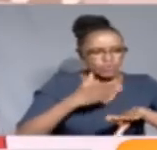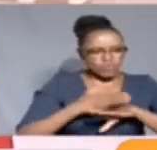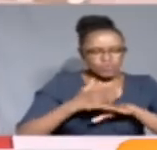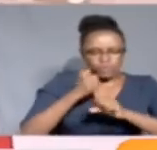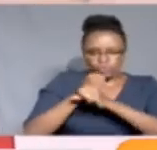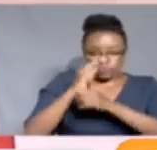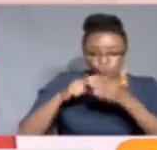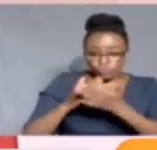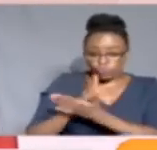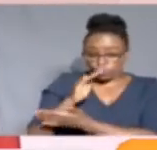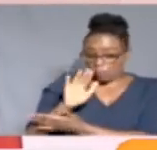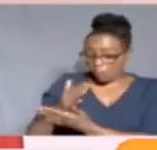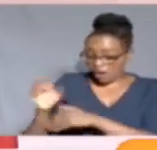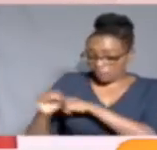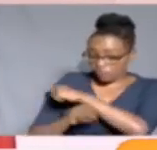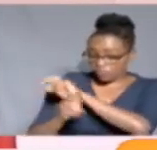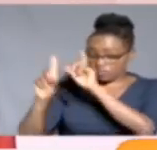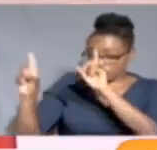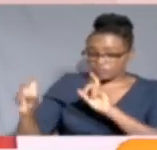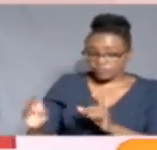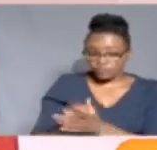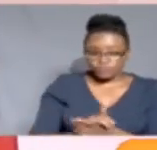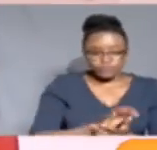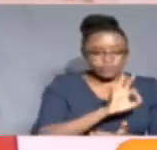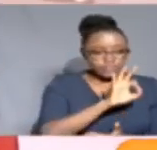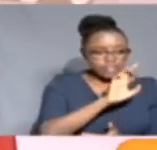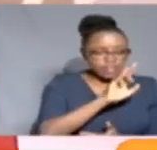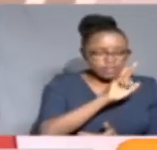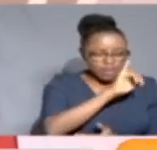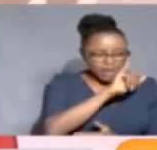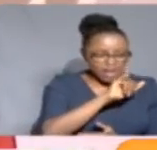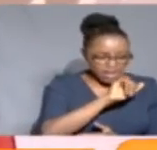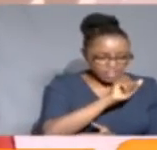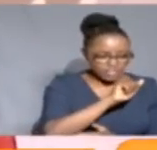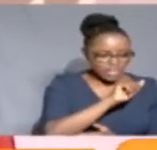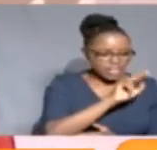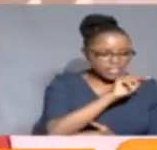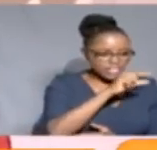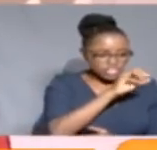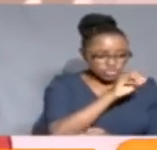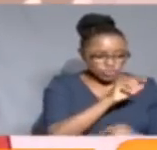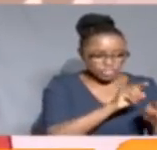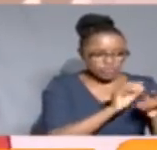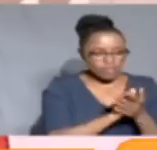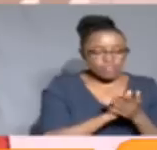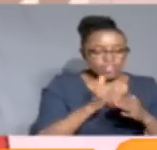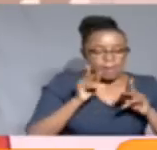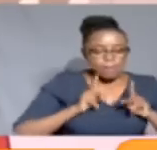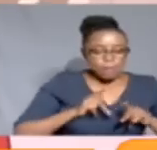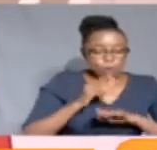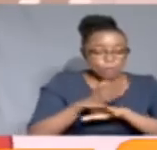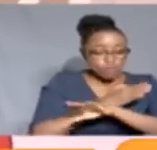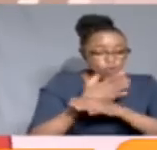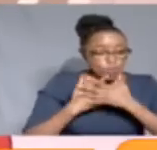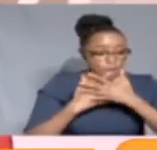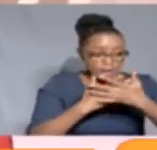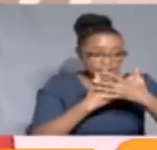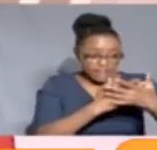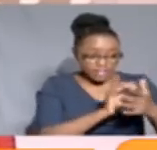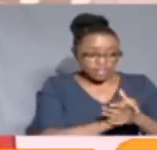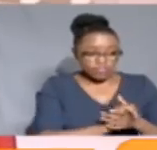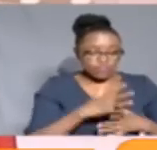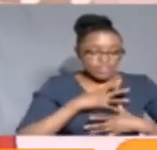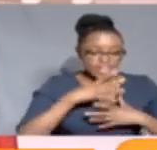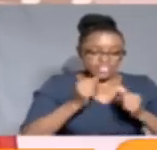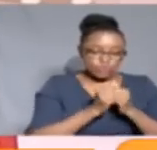you doing through your foundation? Faraja is a non-profit that supports offenders, ex-offenders, a special interest with youth